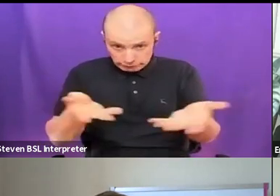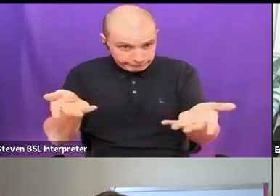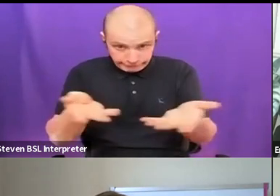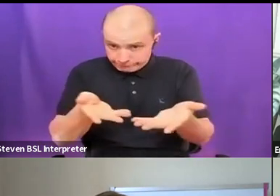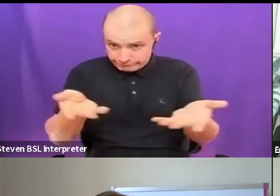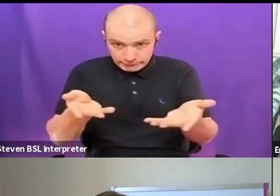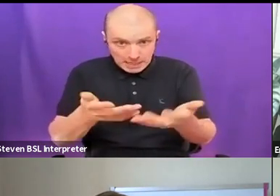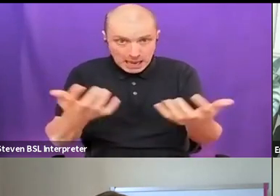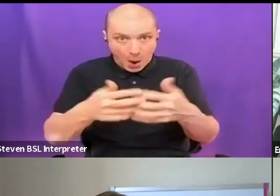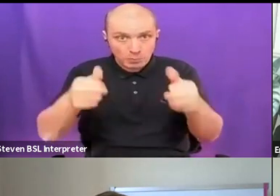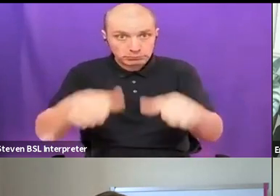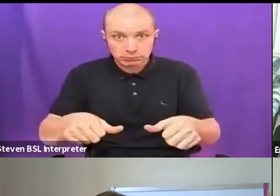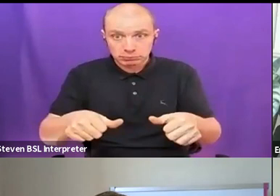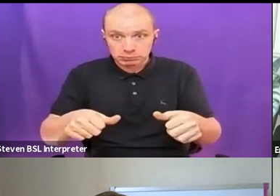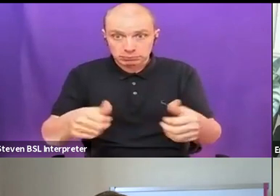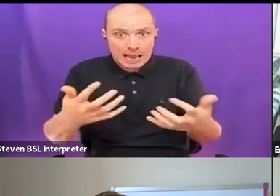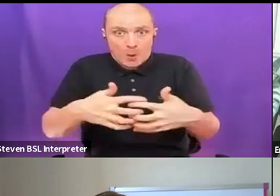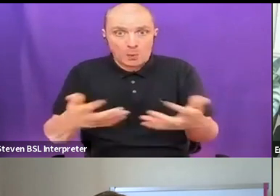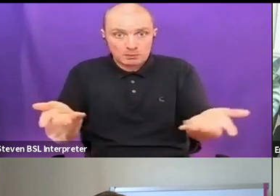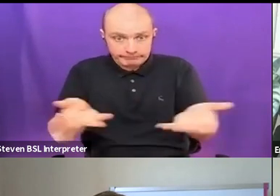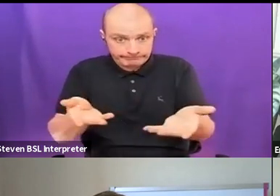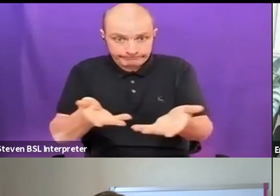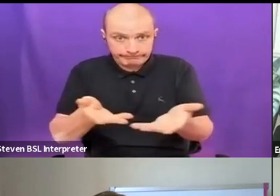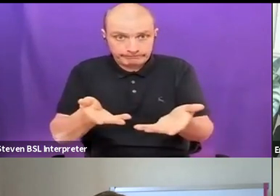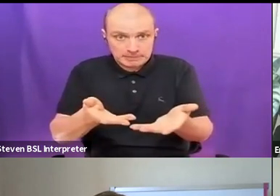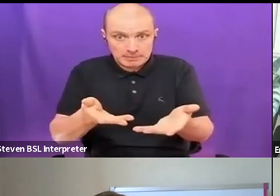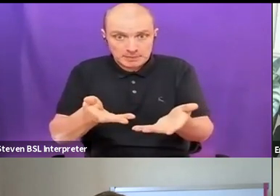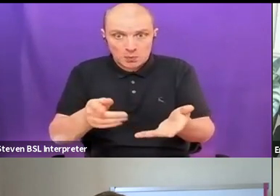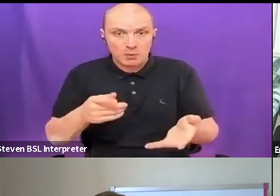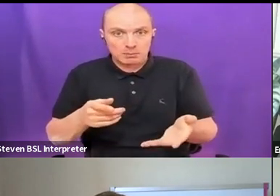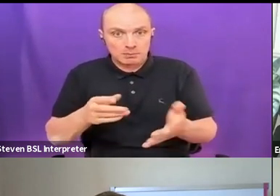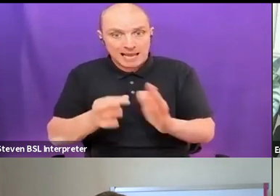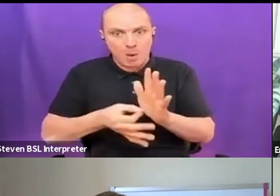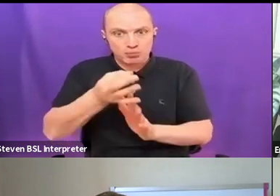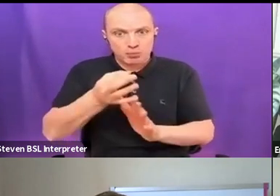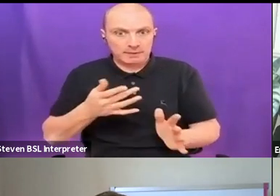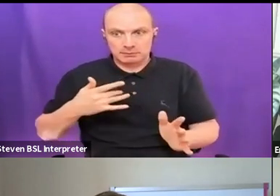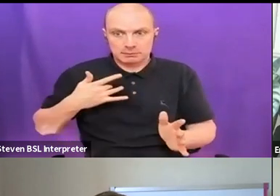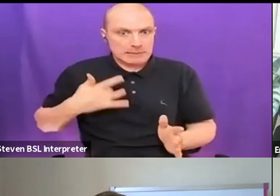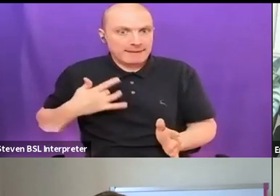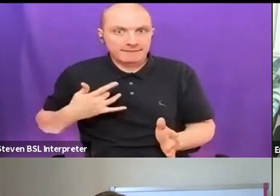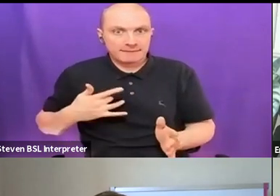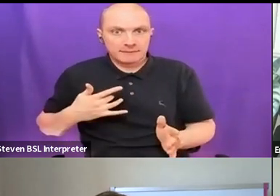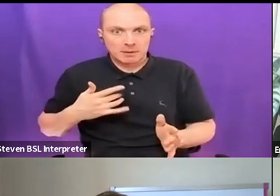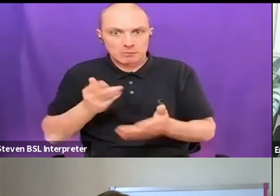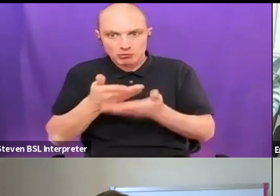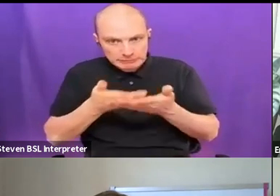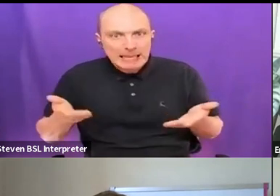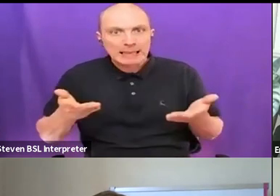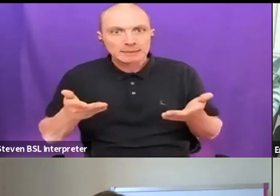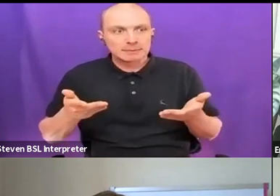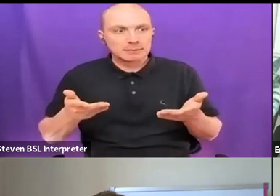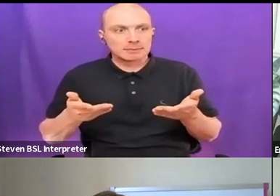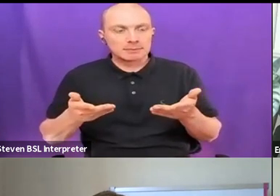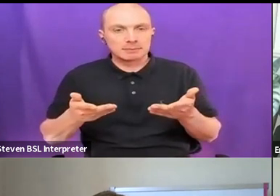the right kinds of solutions which make life easier for people and give people a bit of respect. But as I was trying to say, I think a lot of the